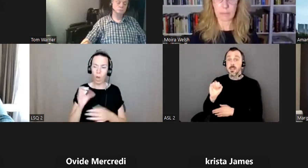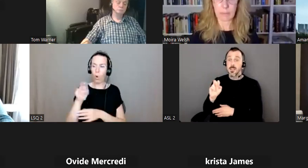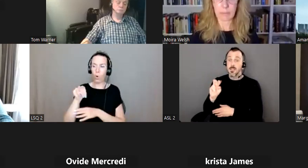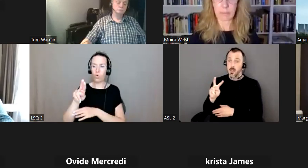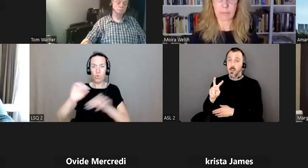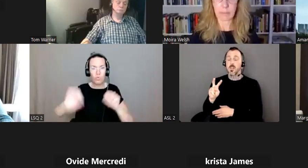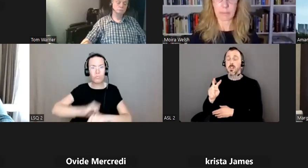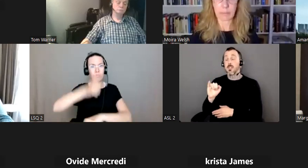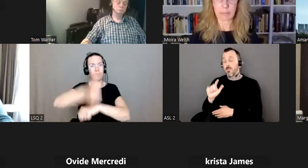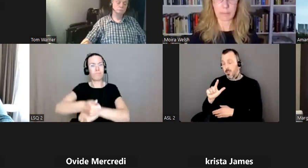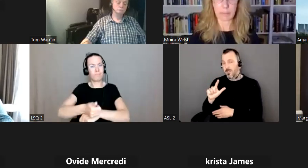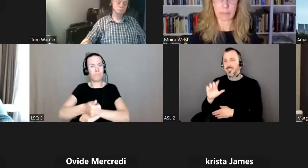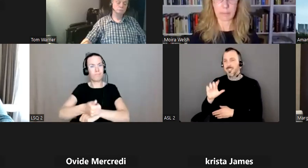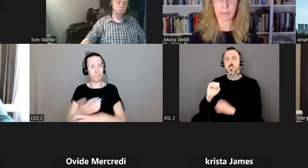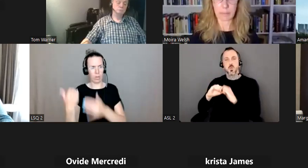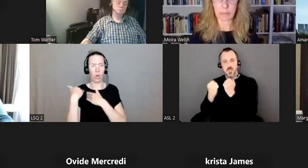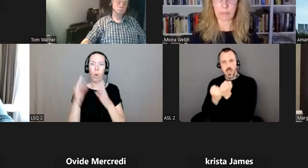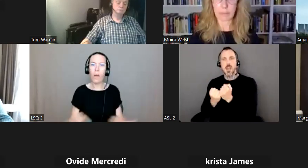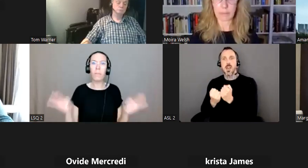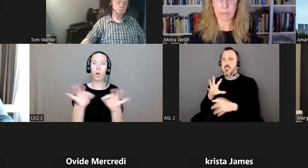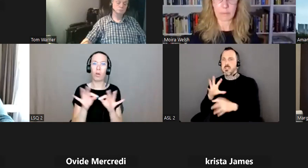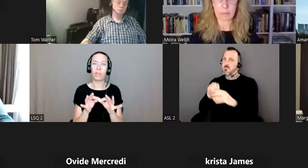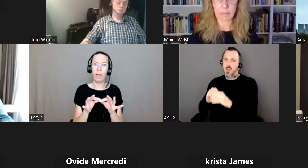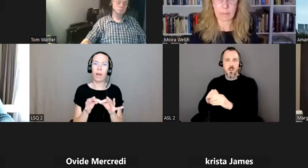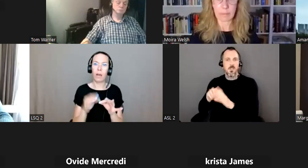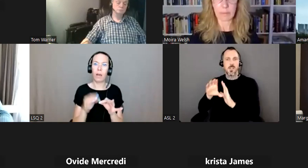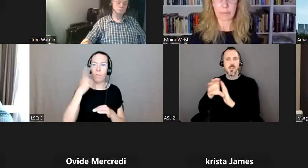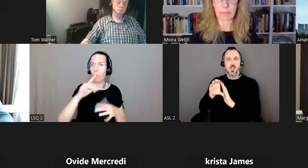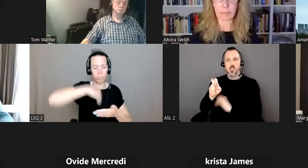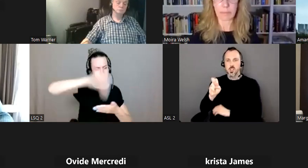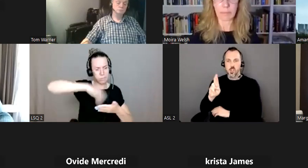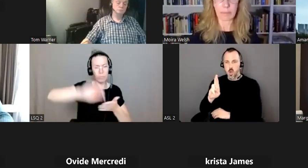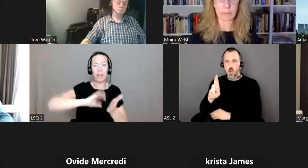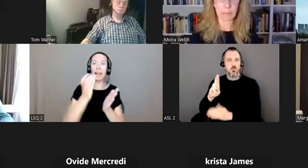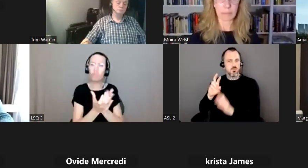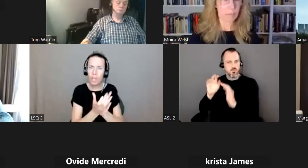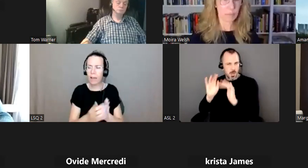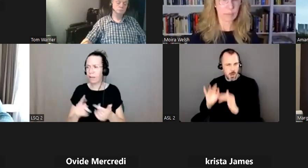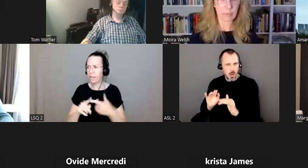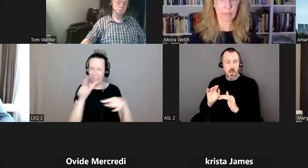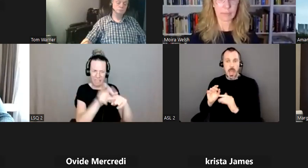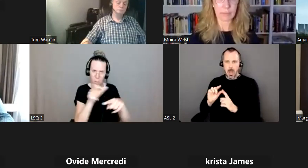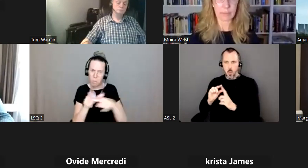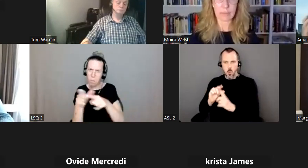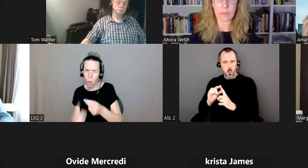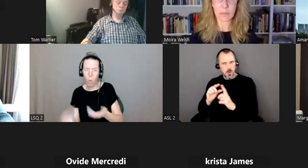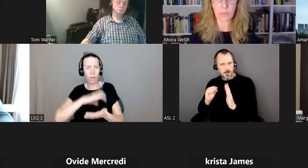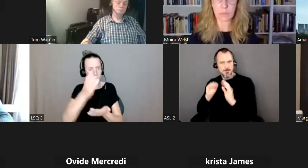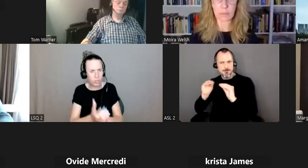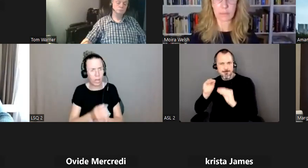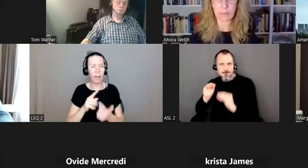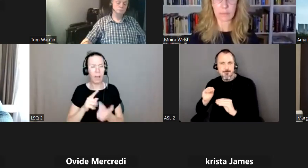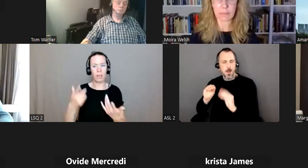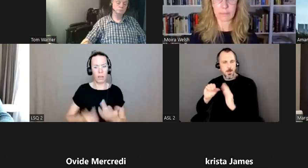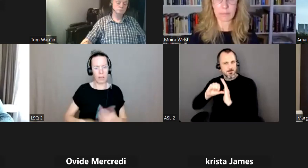in writing the charter and in adding words to the charter that would have more meaning and more impact. And this